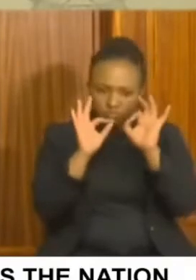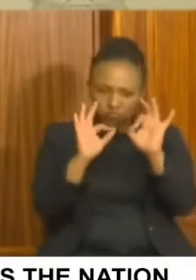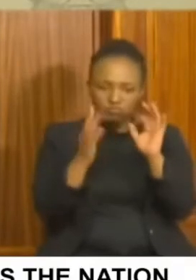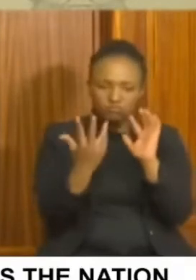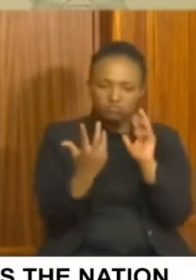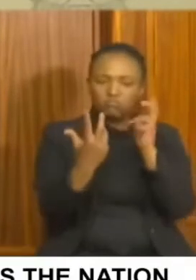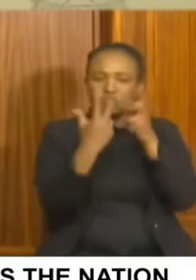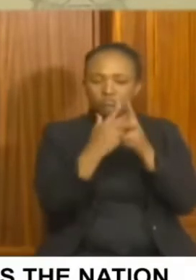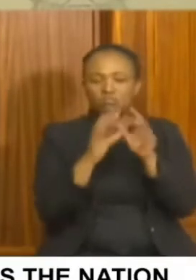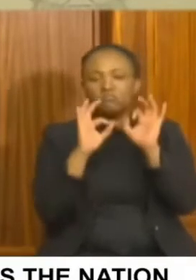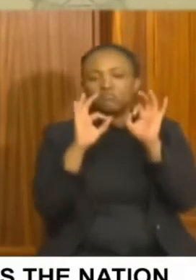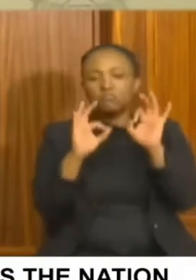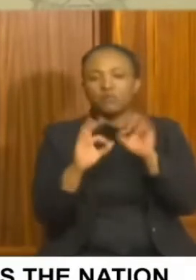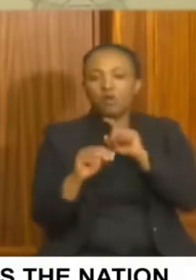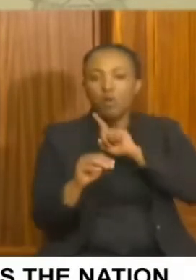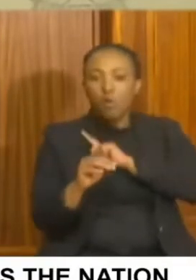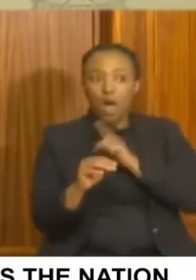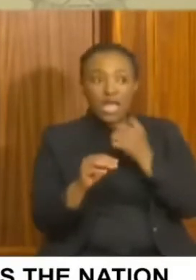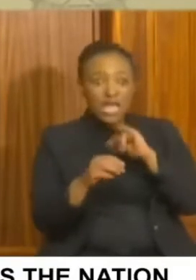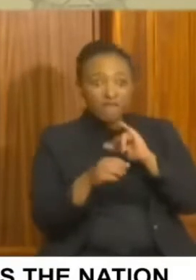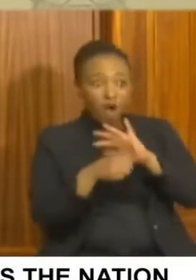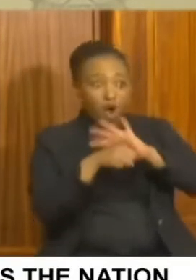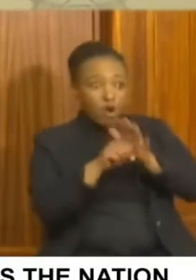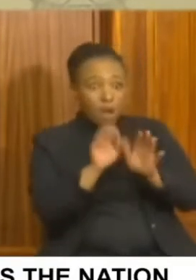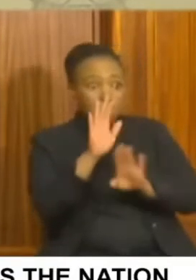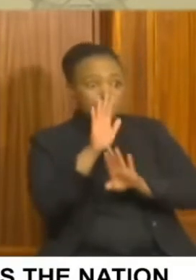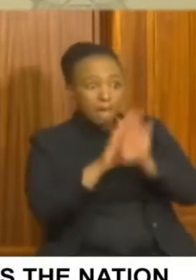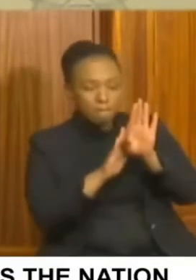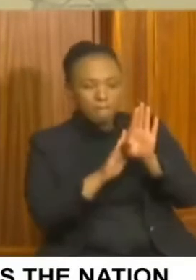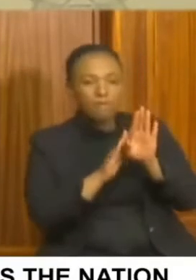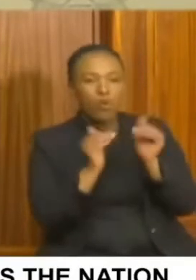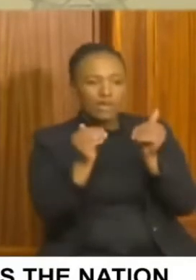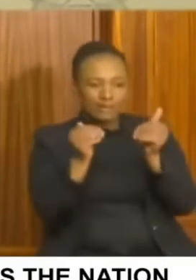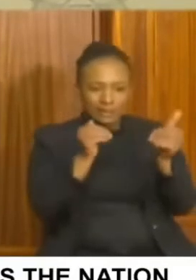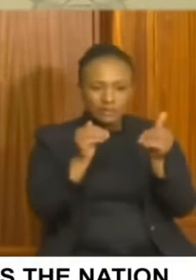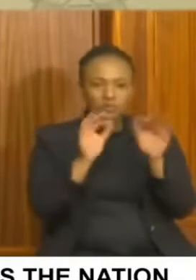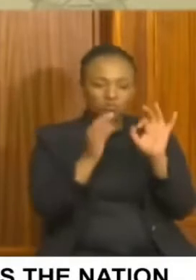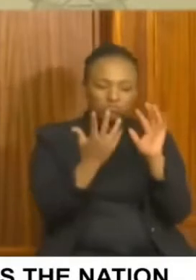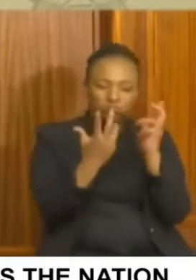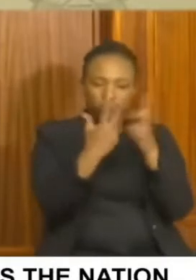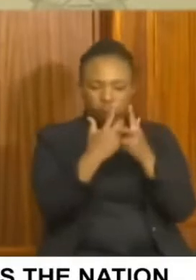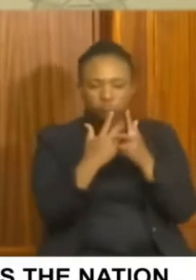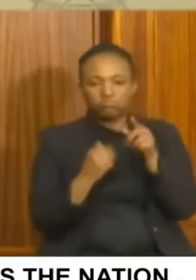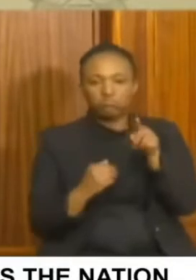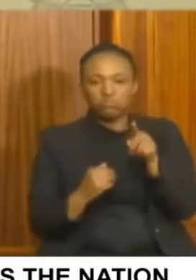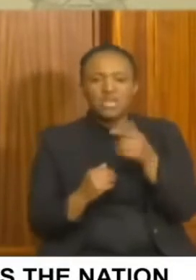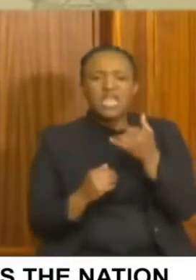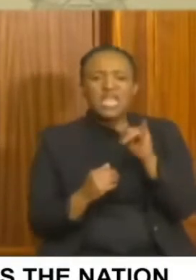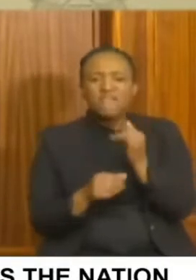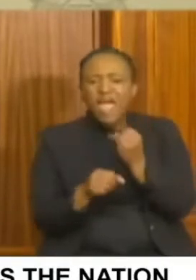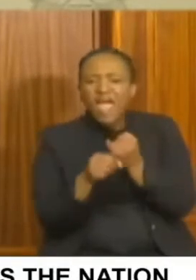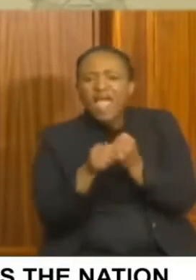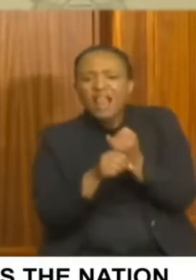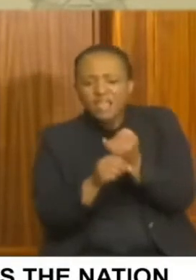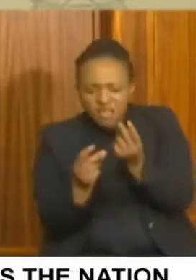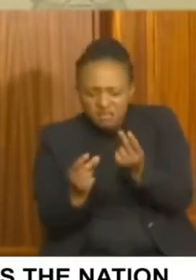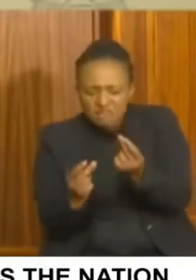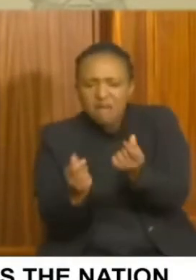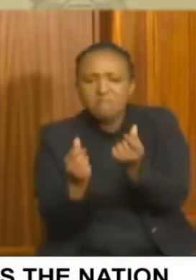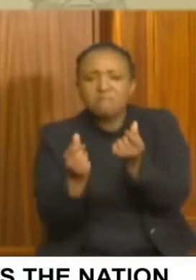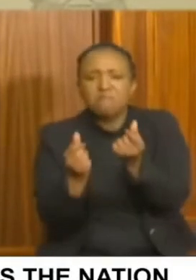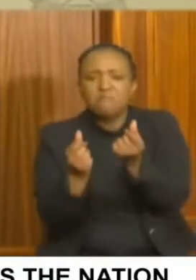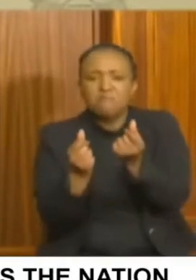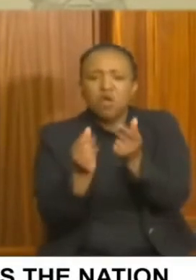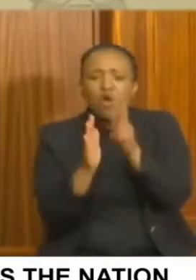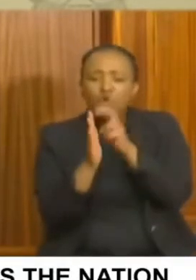and proportionate to the threat of infection, to impoverish the population. If we act too soon or